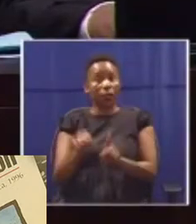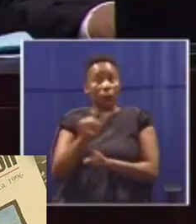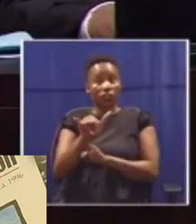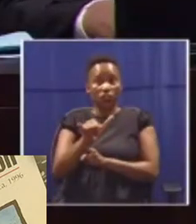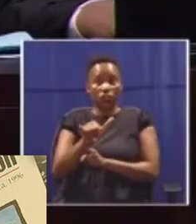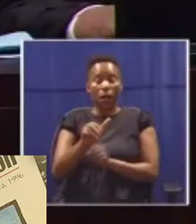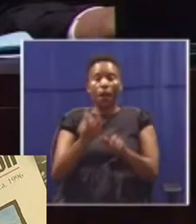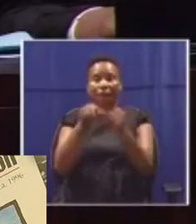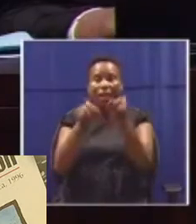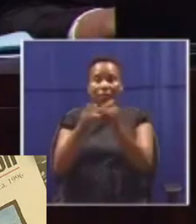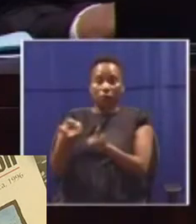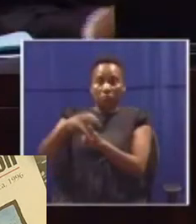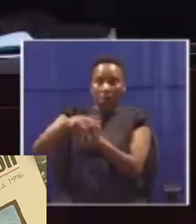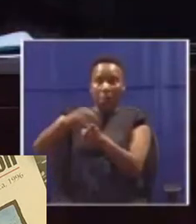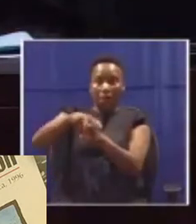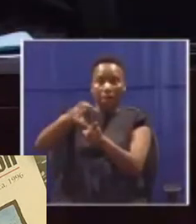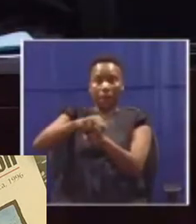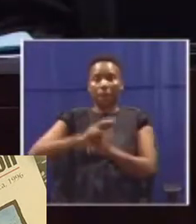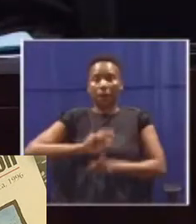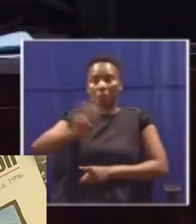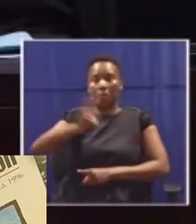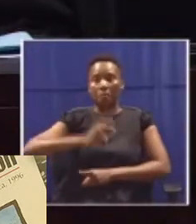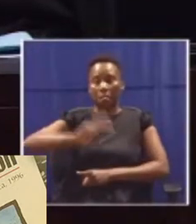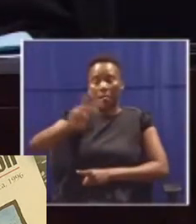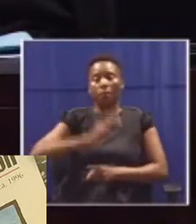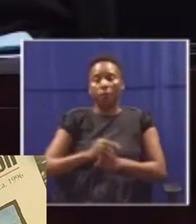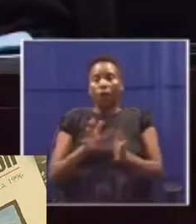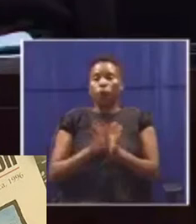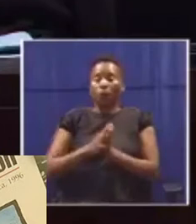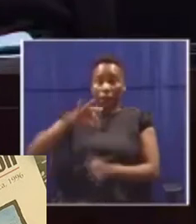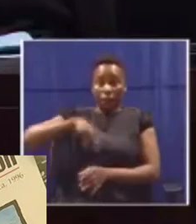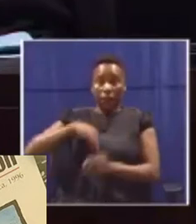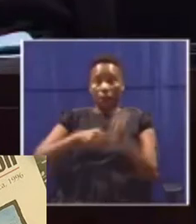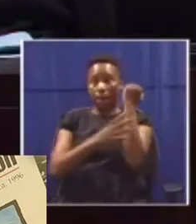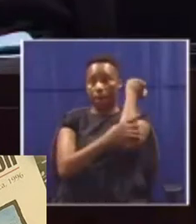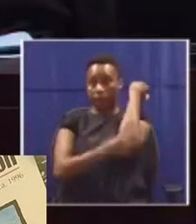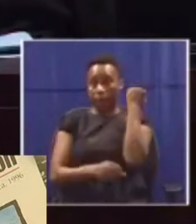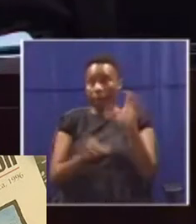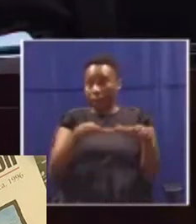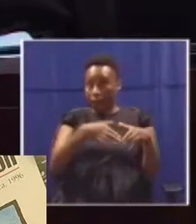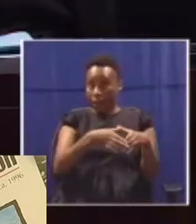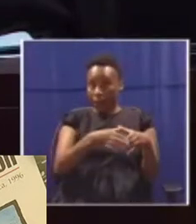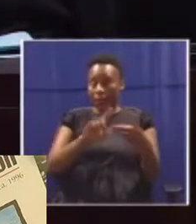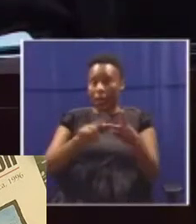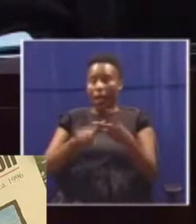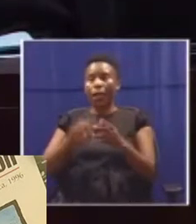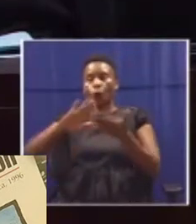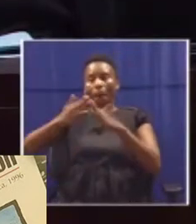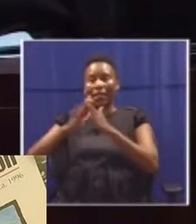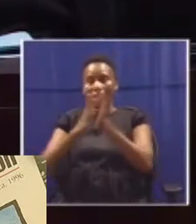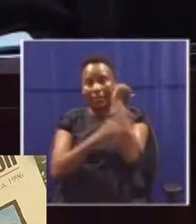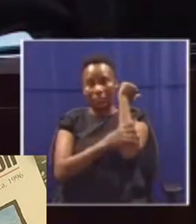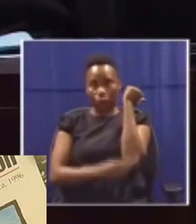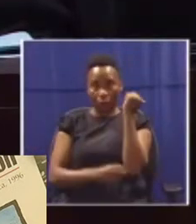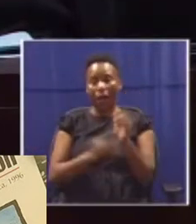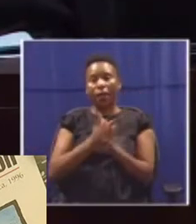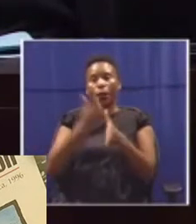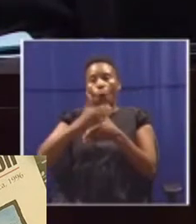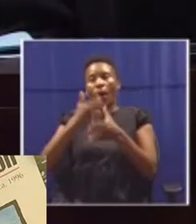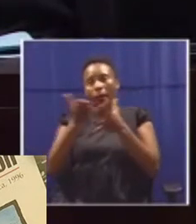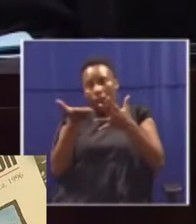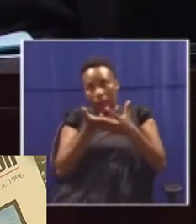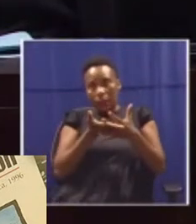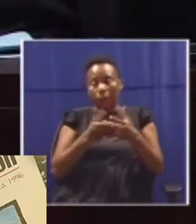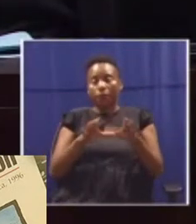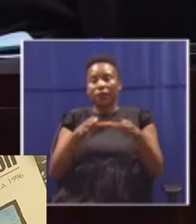transport to benefit working class and poor communities. Therefore, given the importance of the road